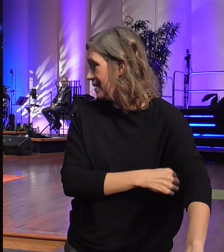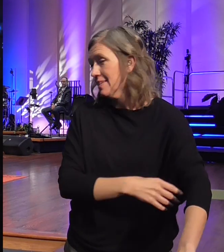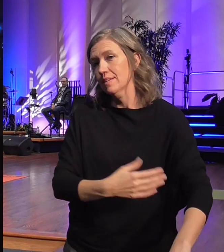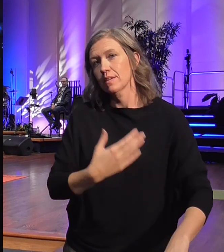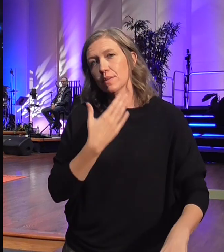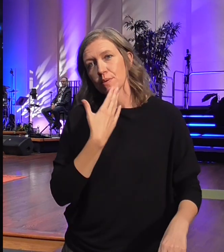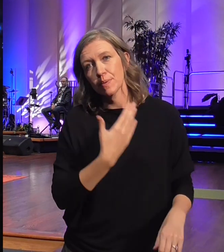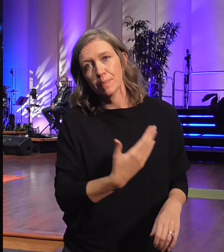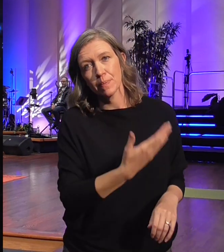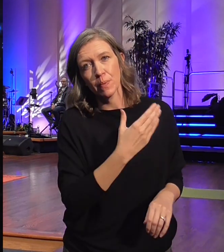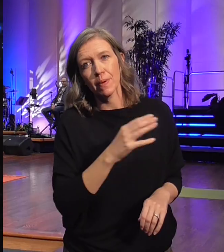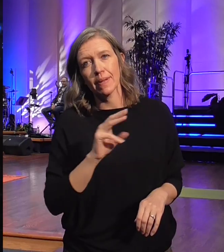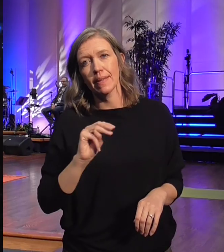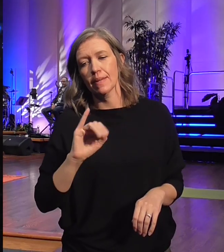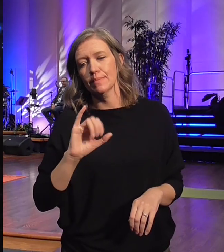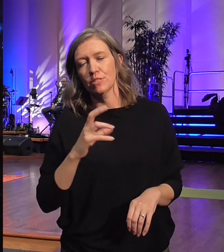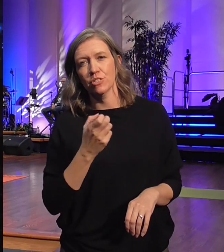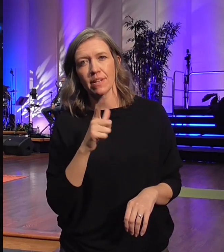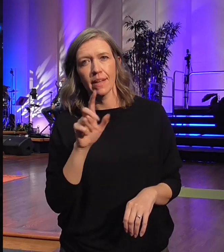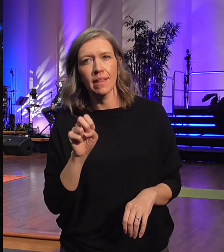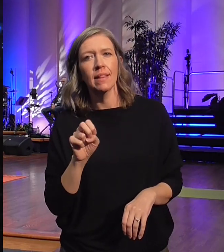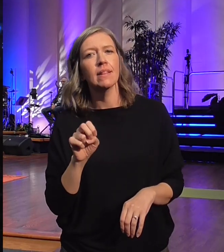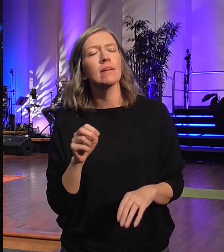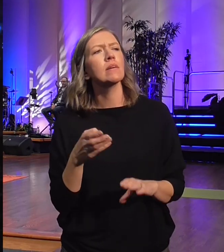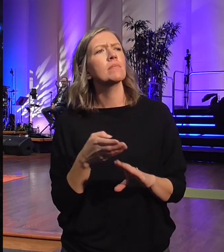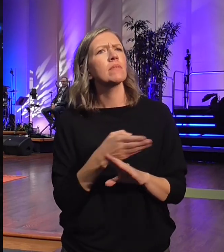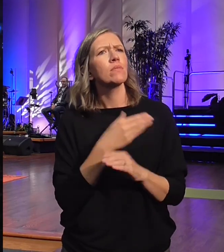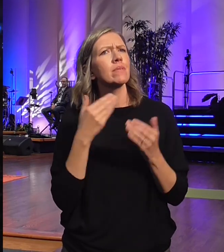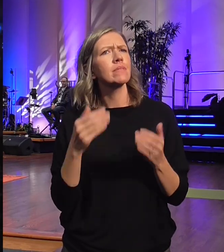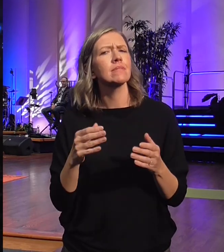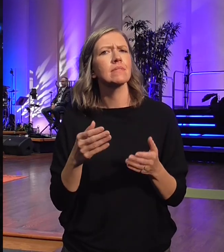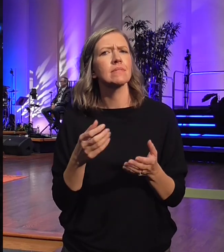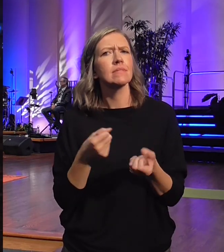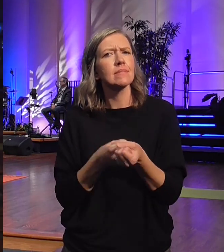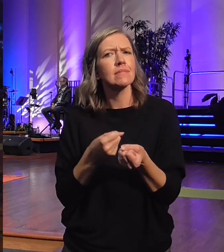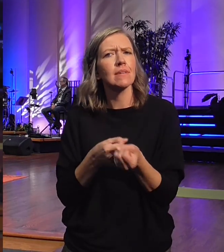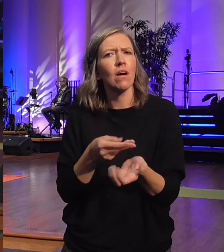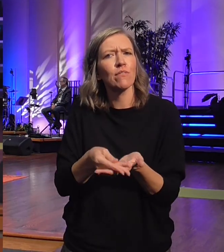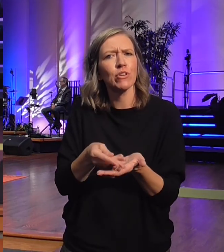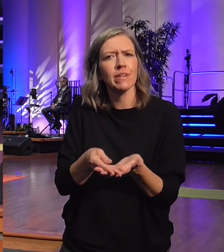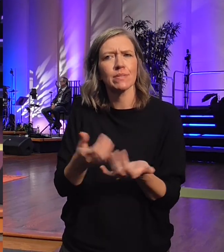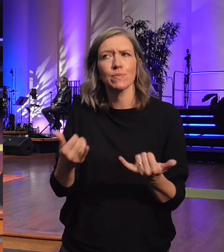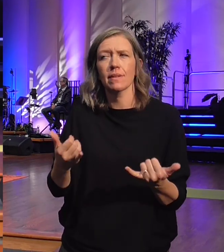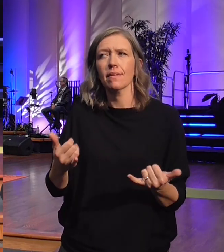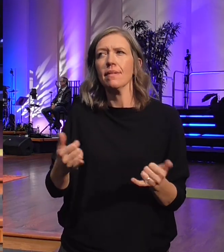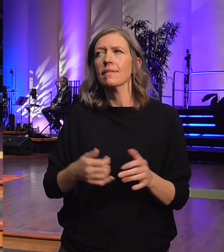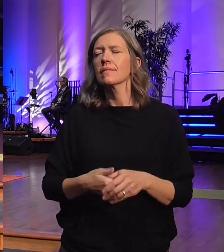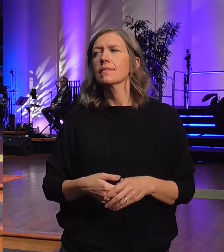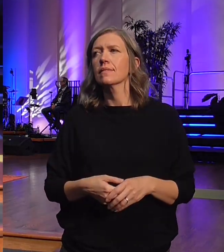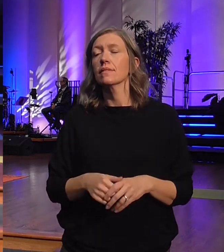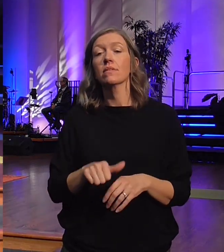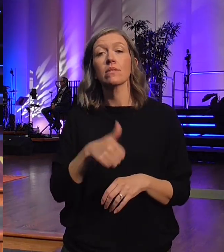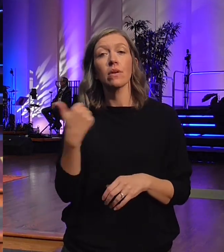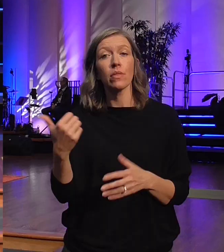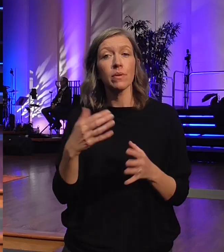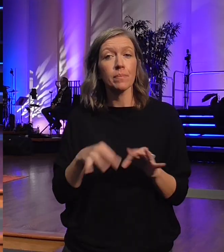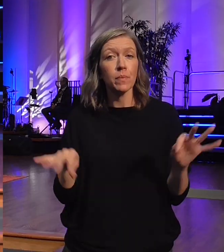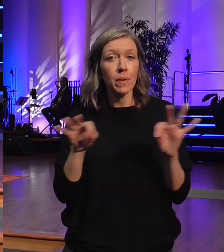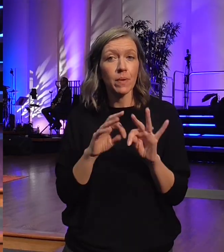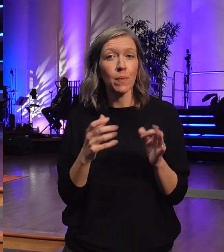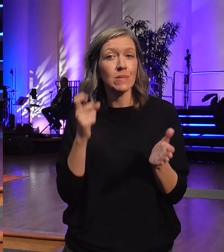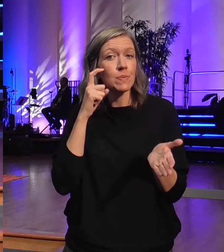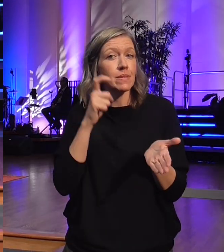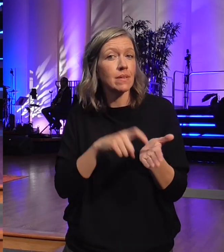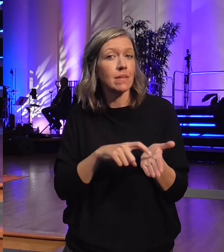Good morning, Michelle. Before we move into our offering today, there's something else we want to do to acknowledge